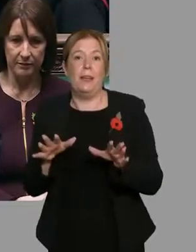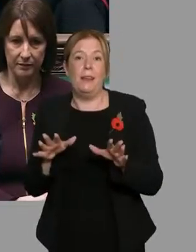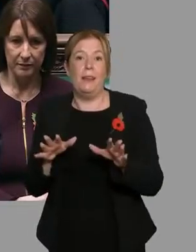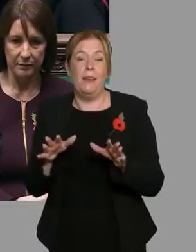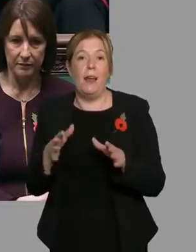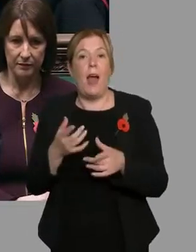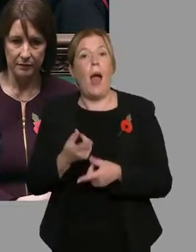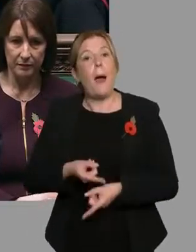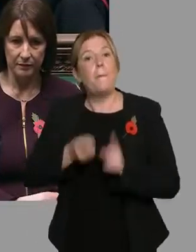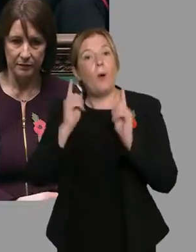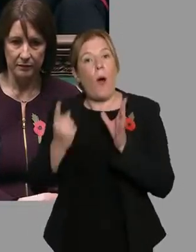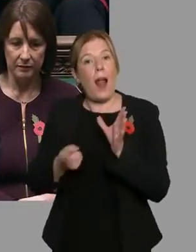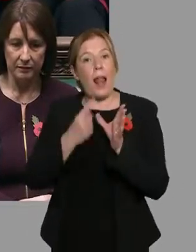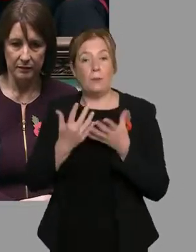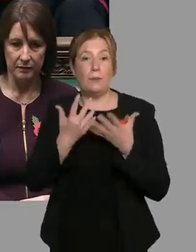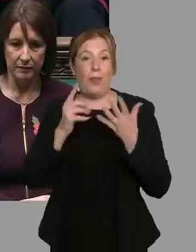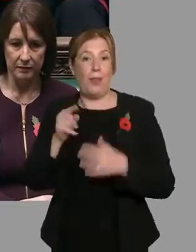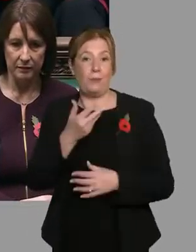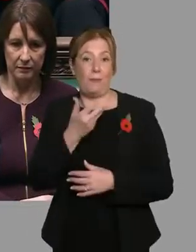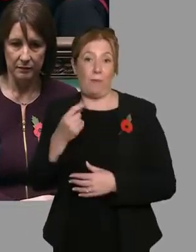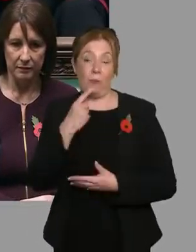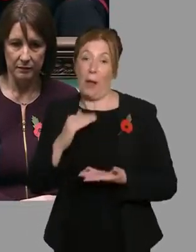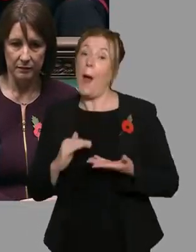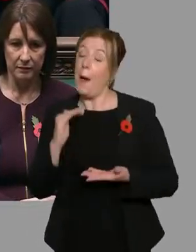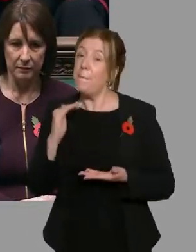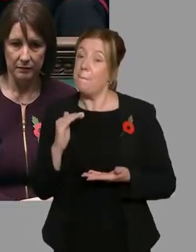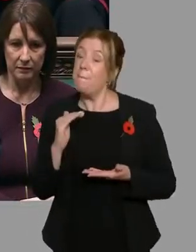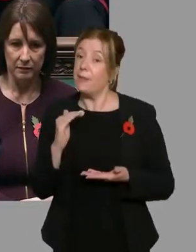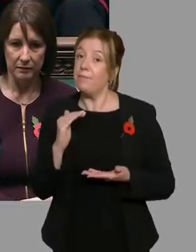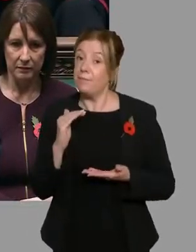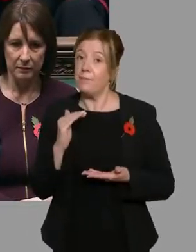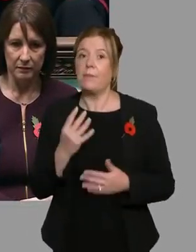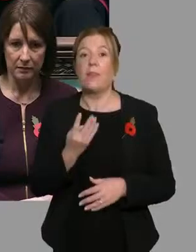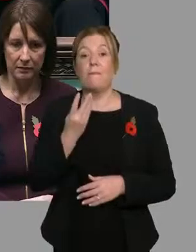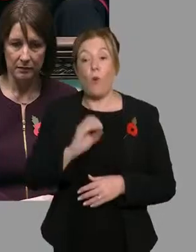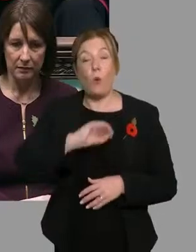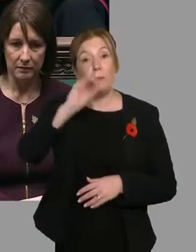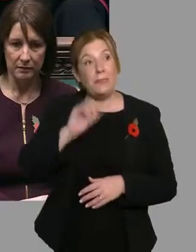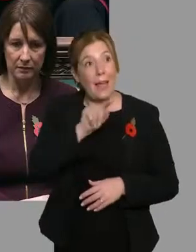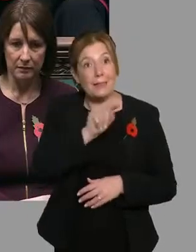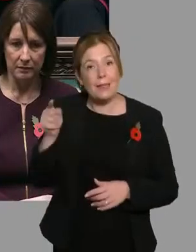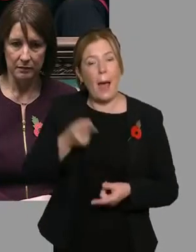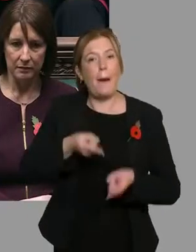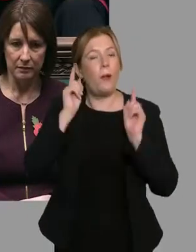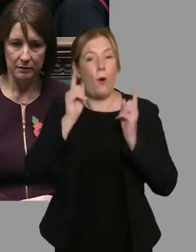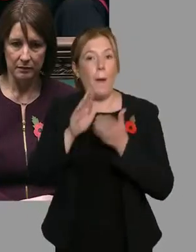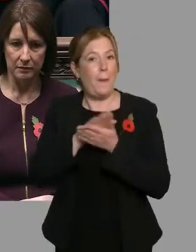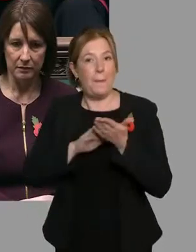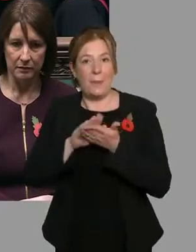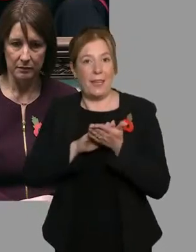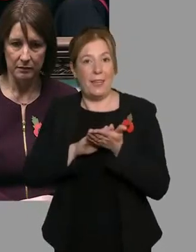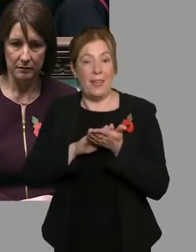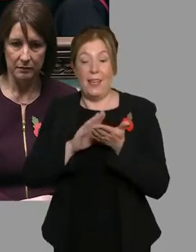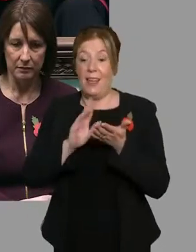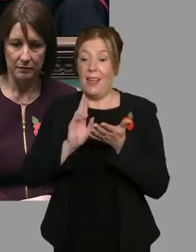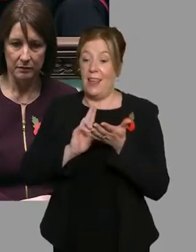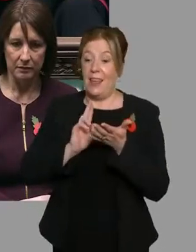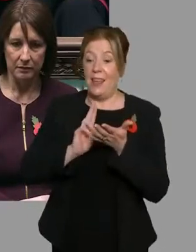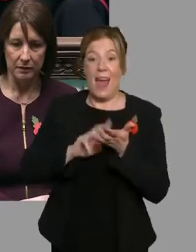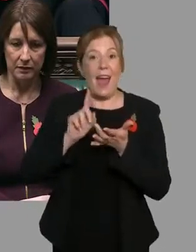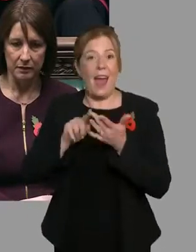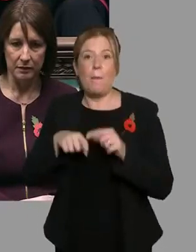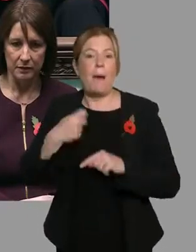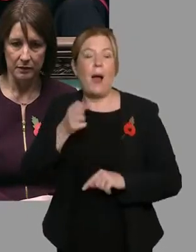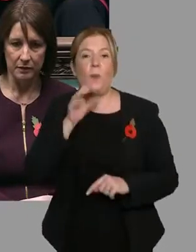£10,500. That means that 40% of employers won't pay employers' NICs. Companies with 4 employees or